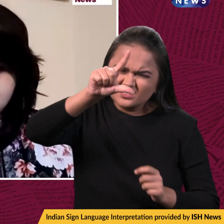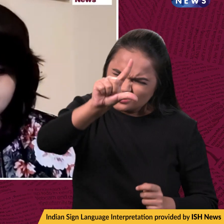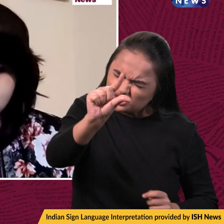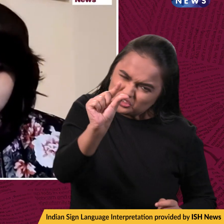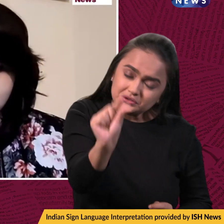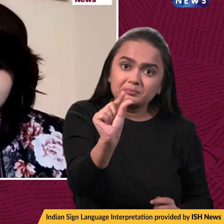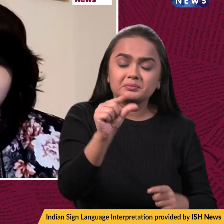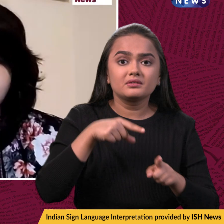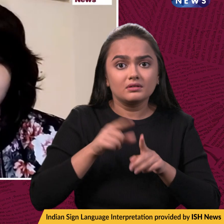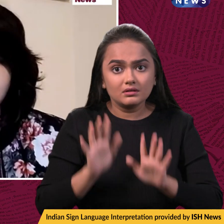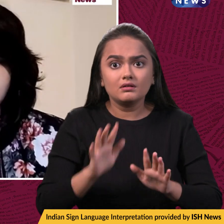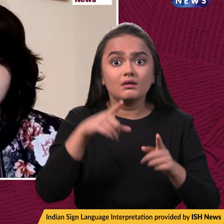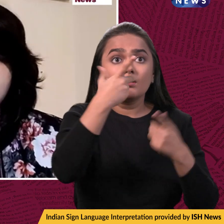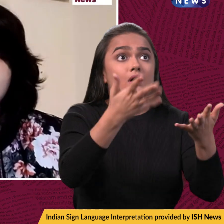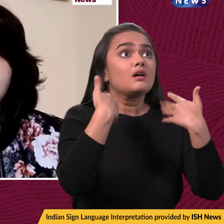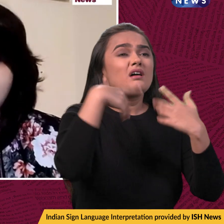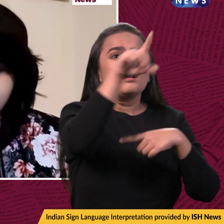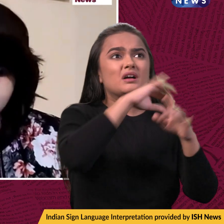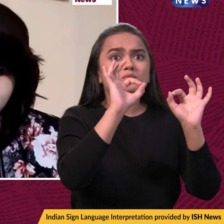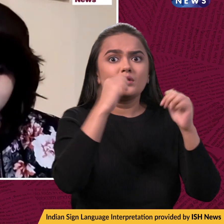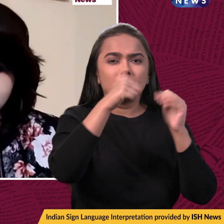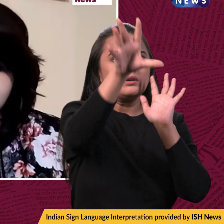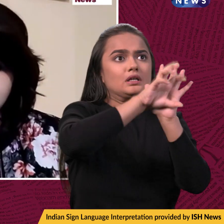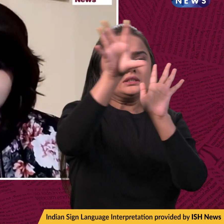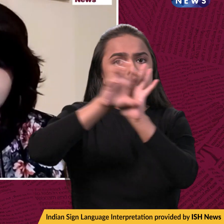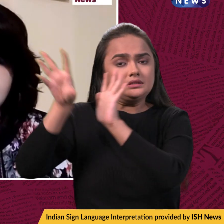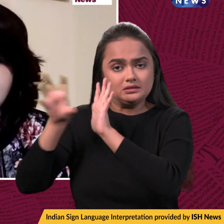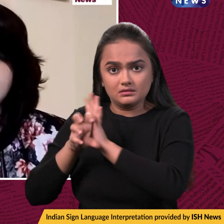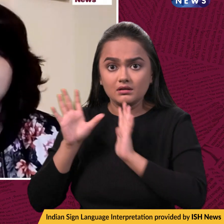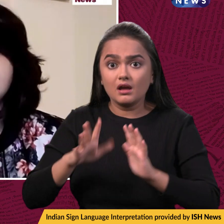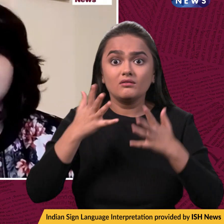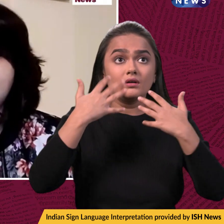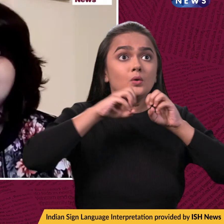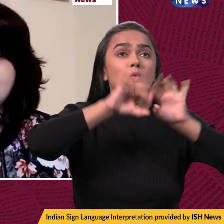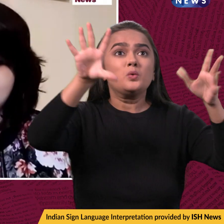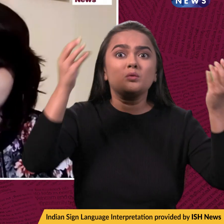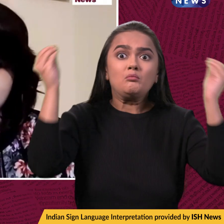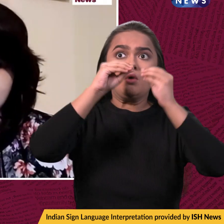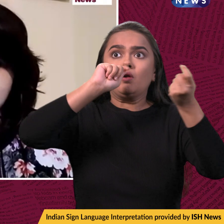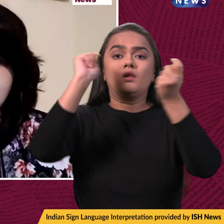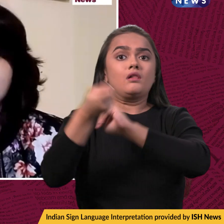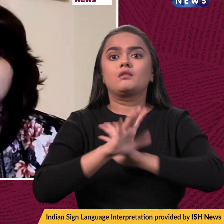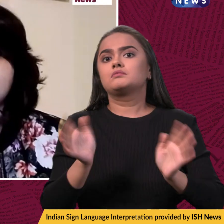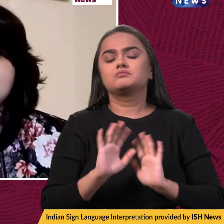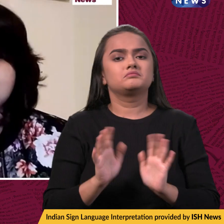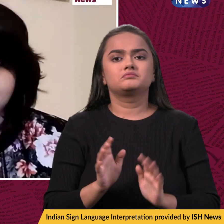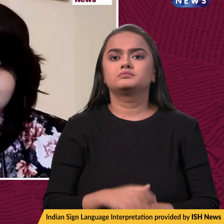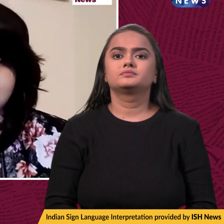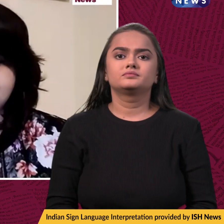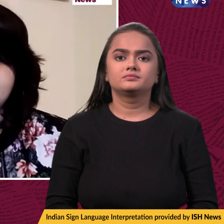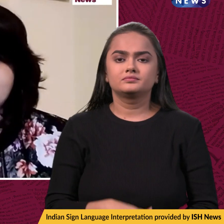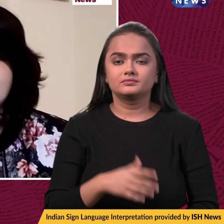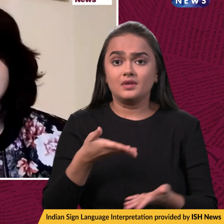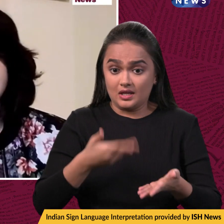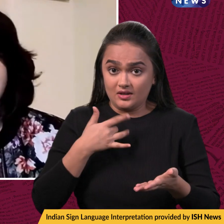low-cost, efficient capture of carbon dioxide from point sources of emission and transforming them instead into